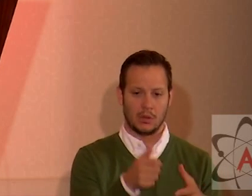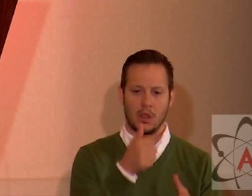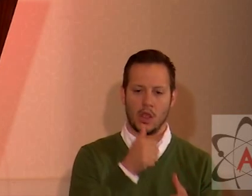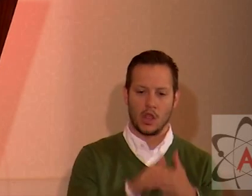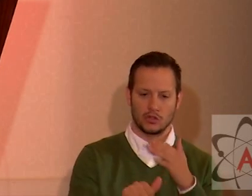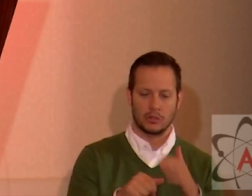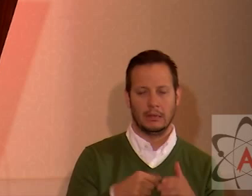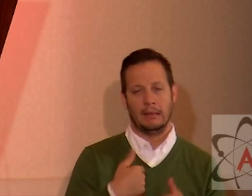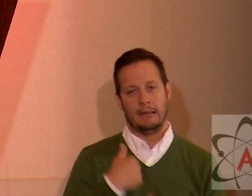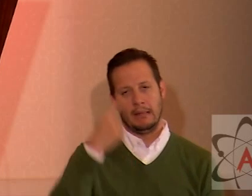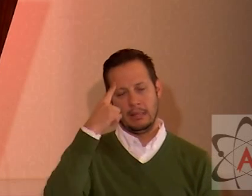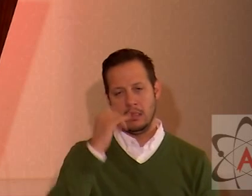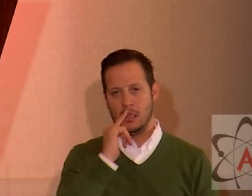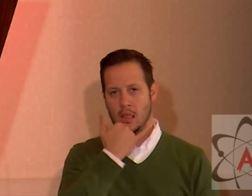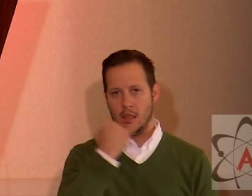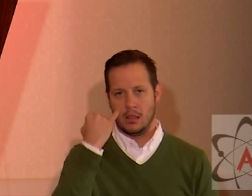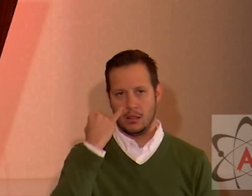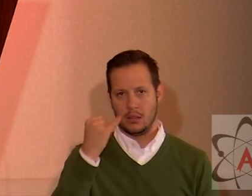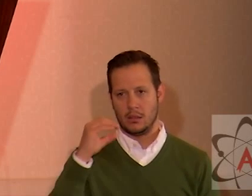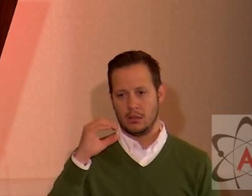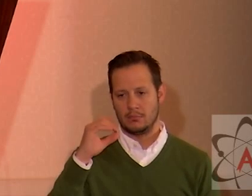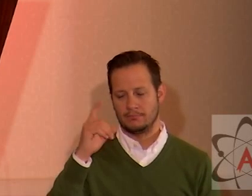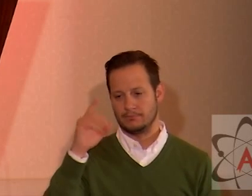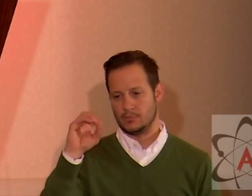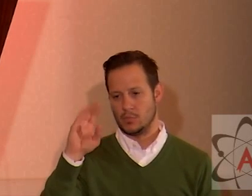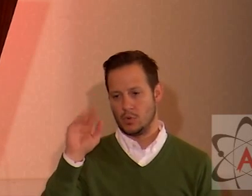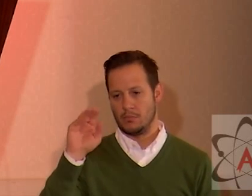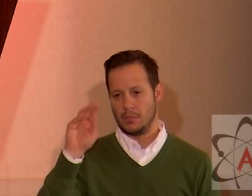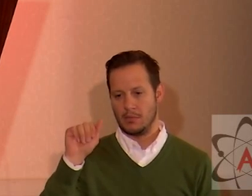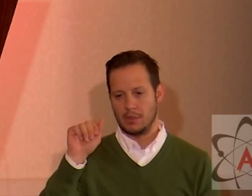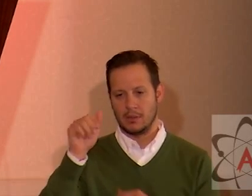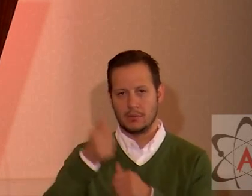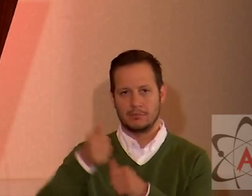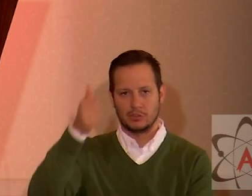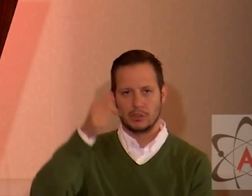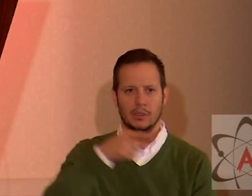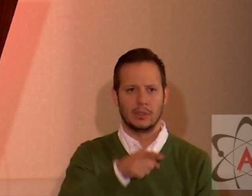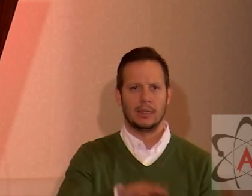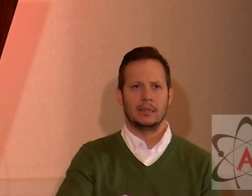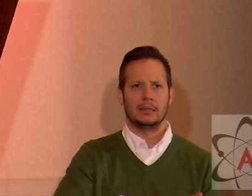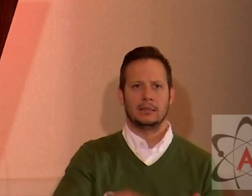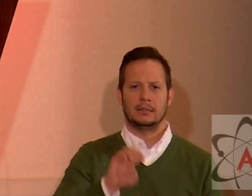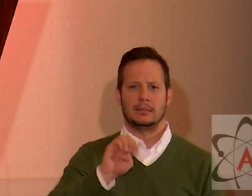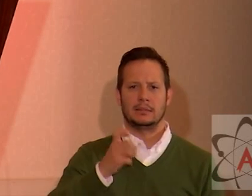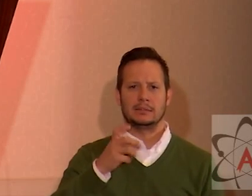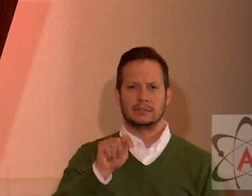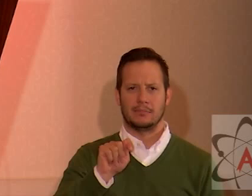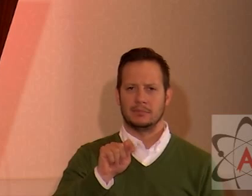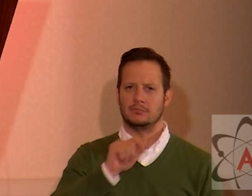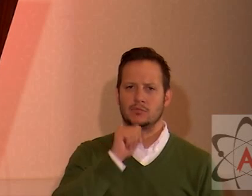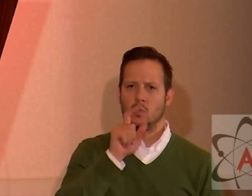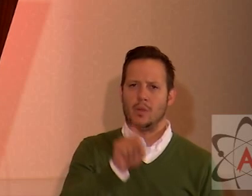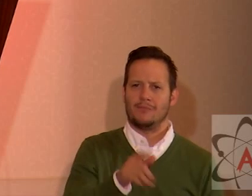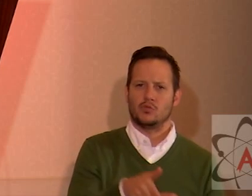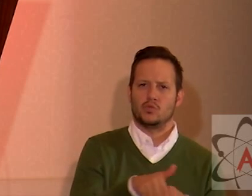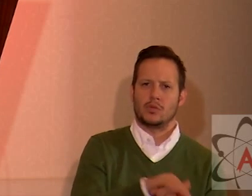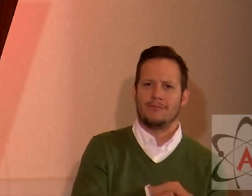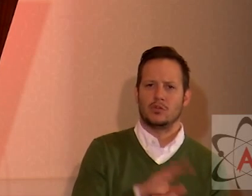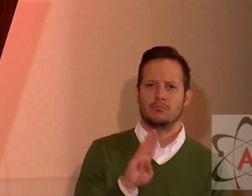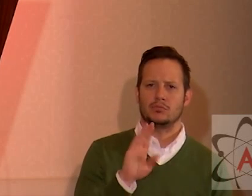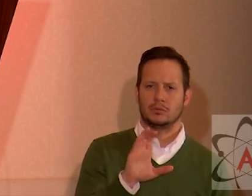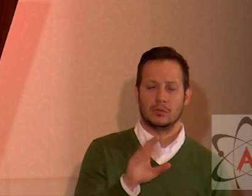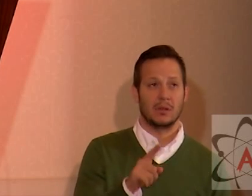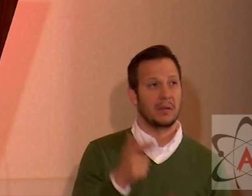think, mistaken idea of the Obama administration, are exempted from covering contraceptives. I don't think that a